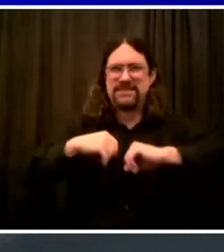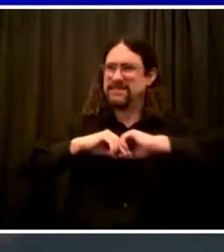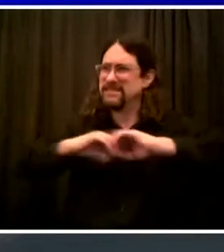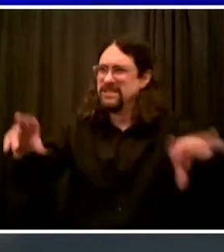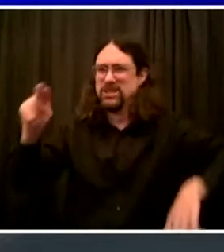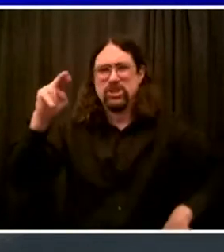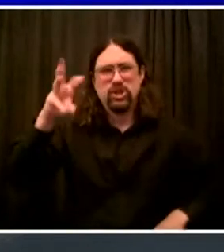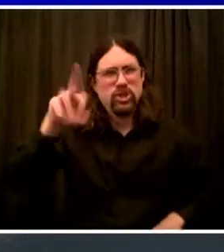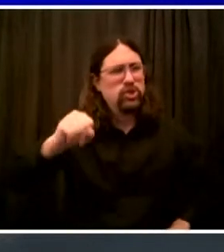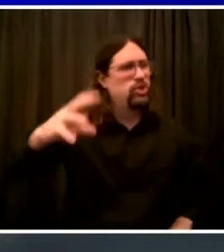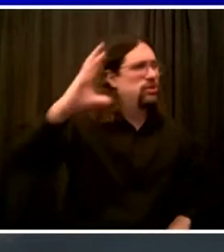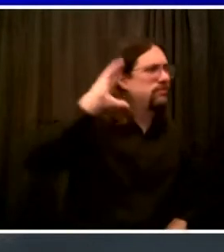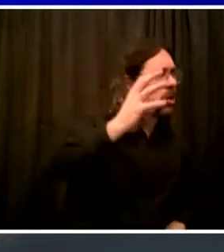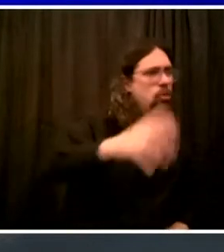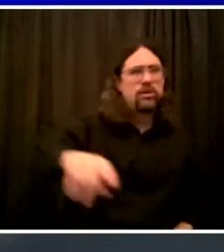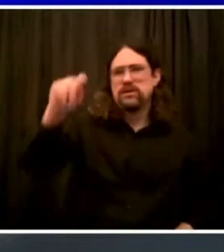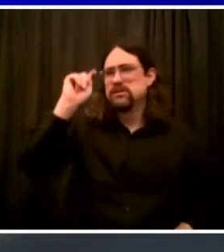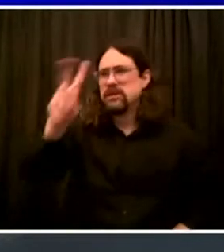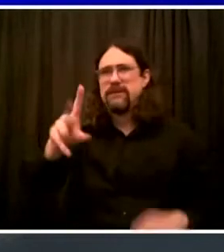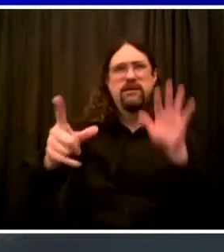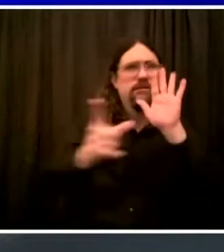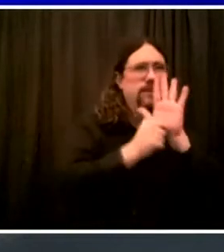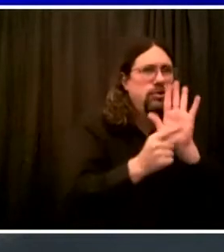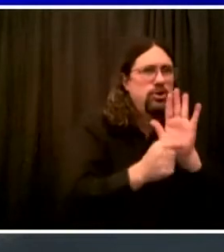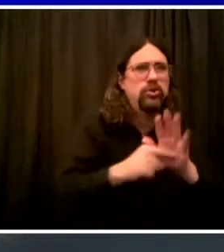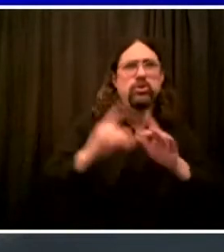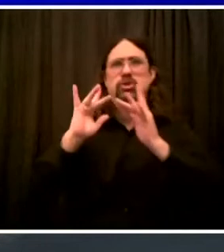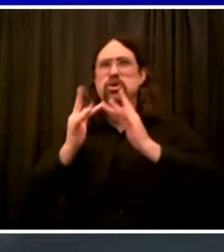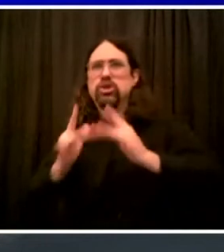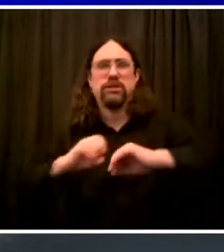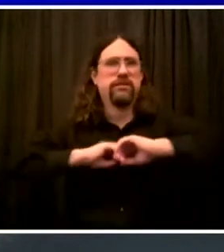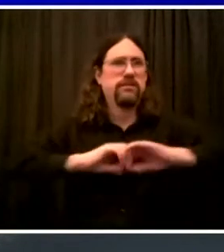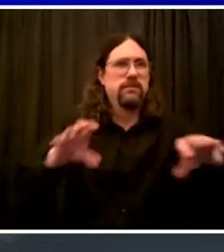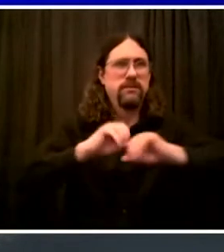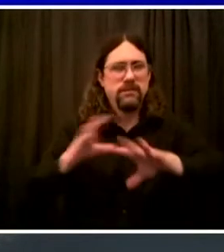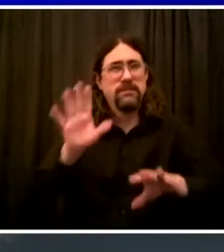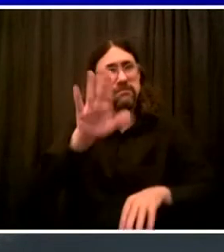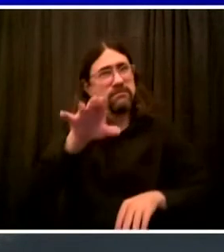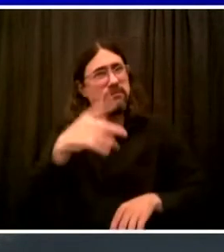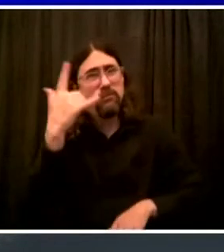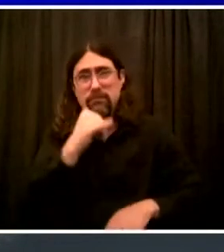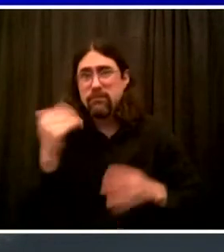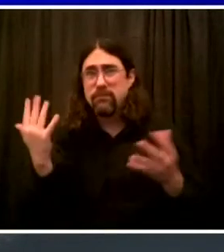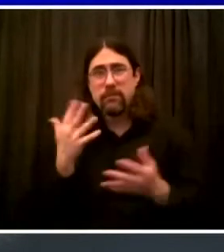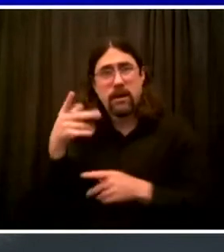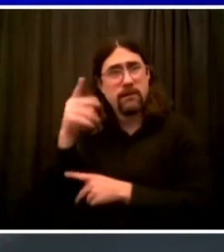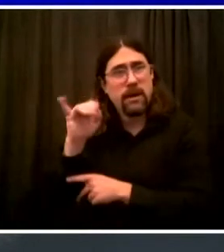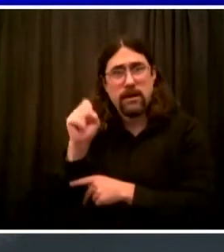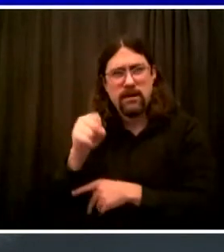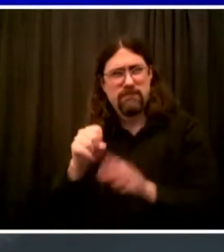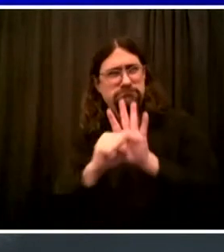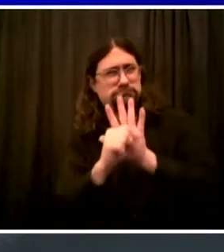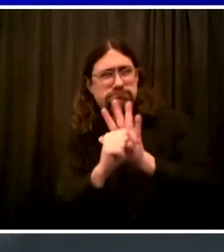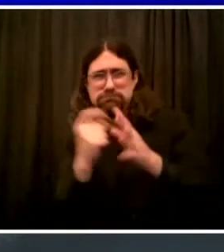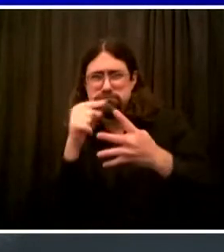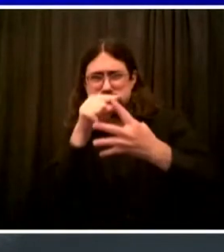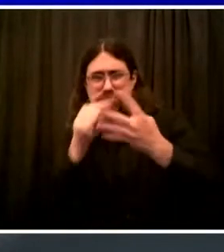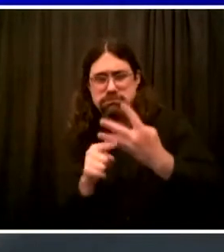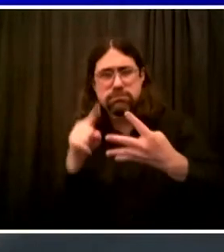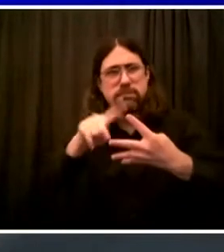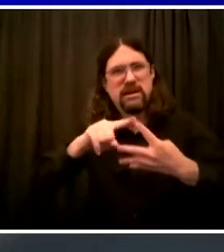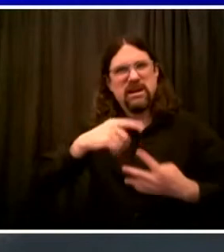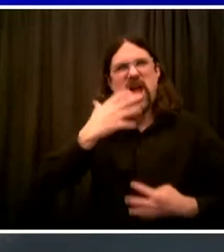in your life has persistent fever, rash, abdominal pain, vomiting, or especially any combination